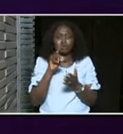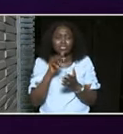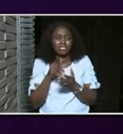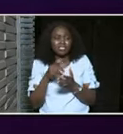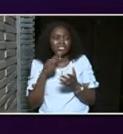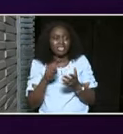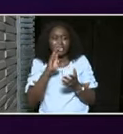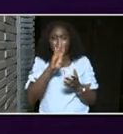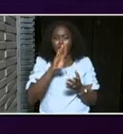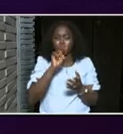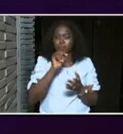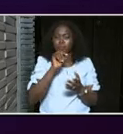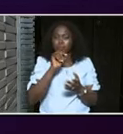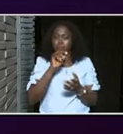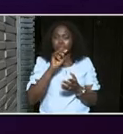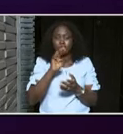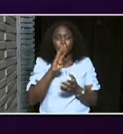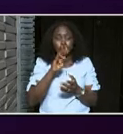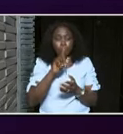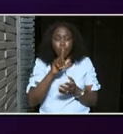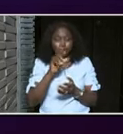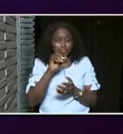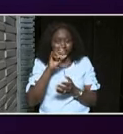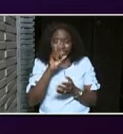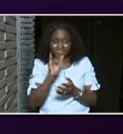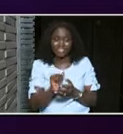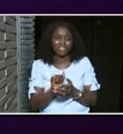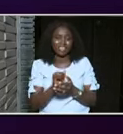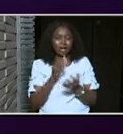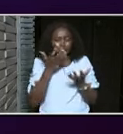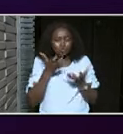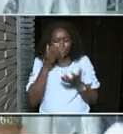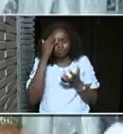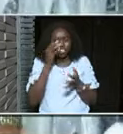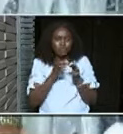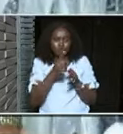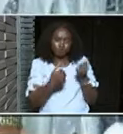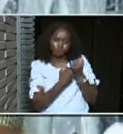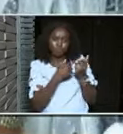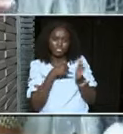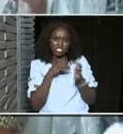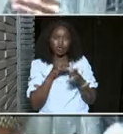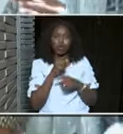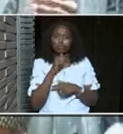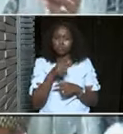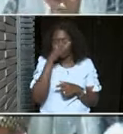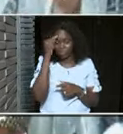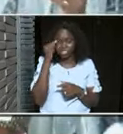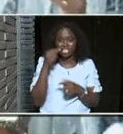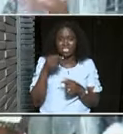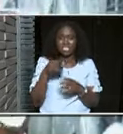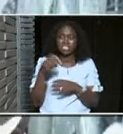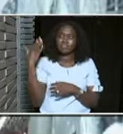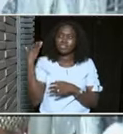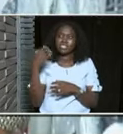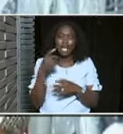oil. I want to know if you are in support of it or not, because way back, this our recent